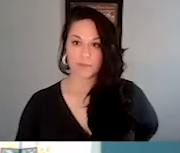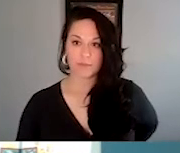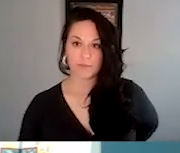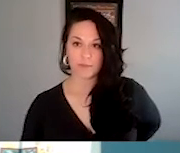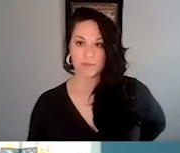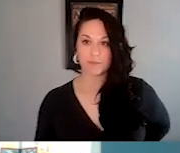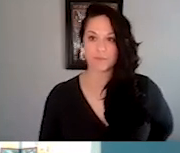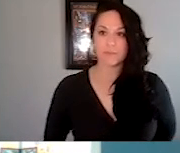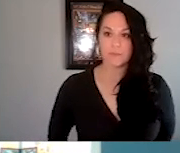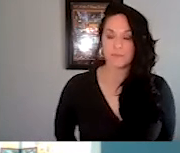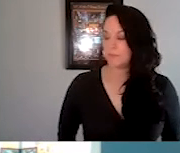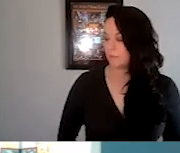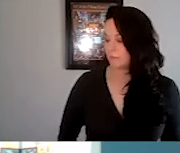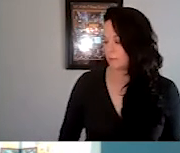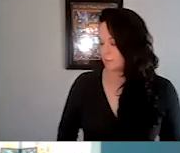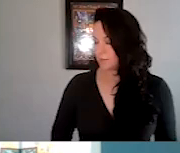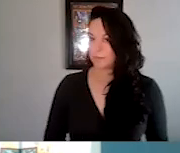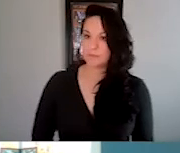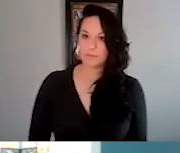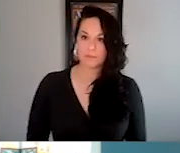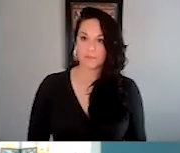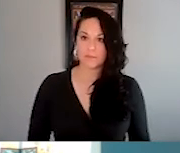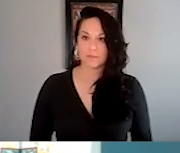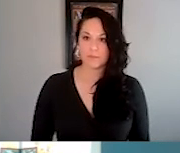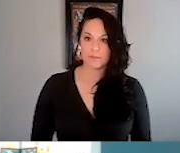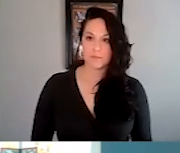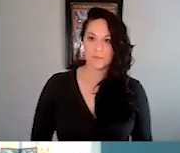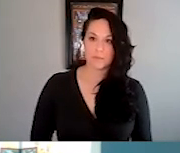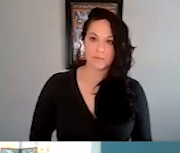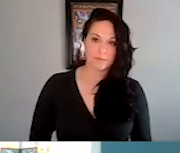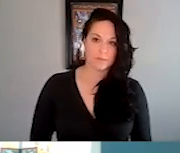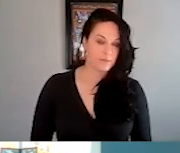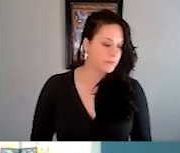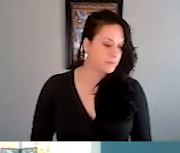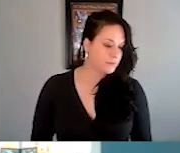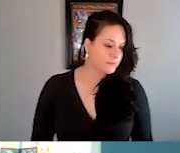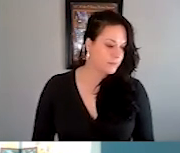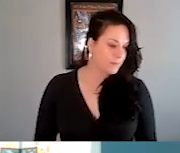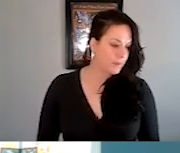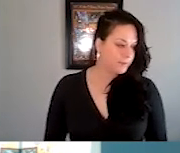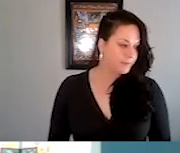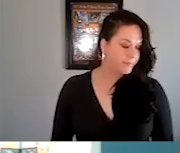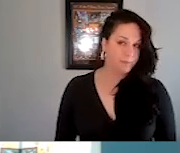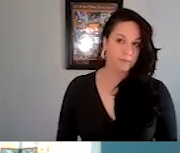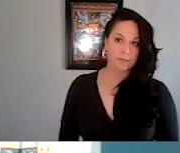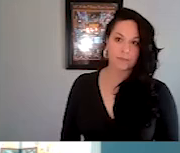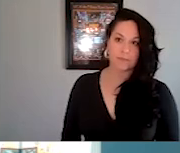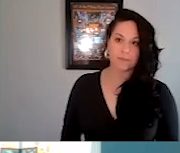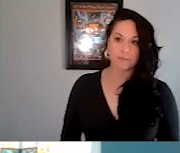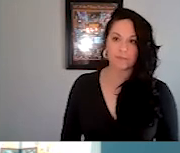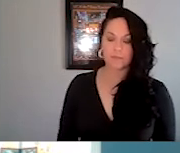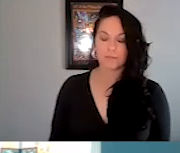traces of harmful chemicals. So the reasons that these were banned were things that coalitions working with